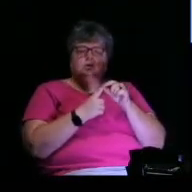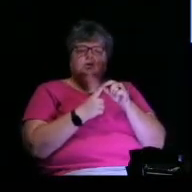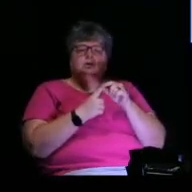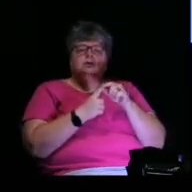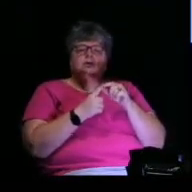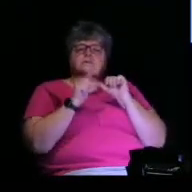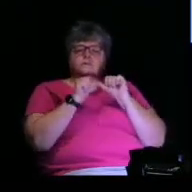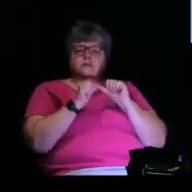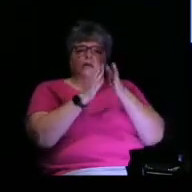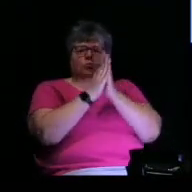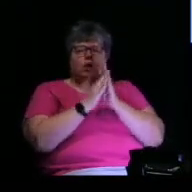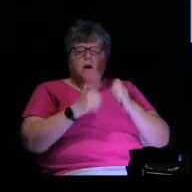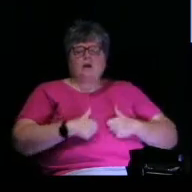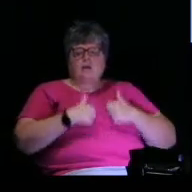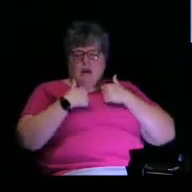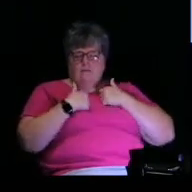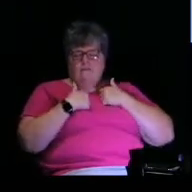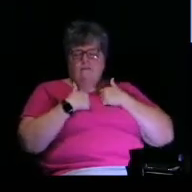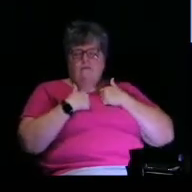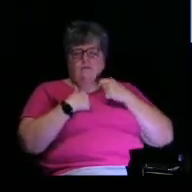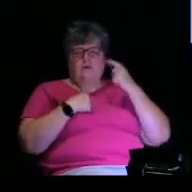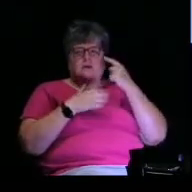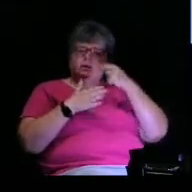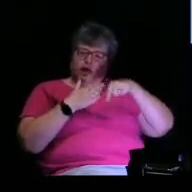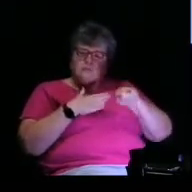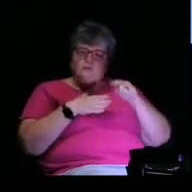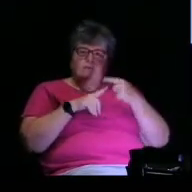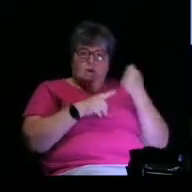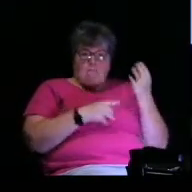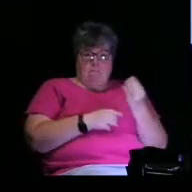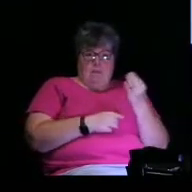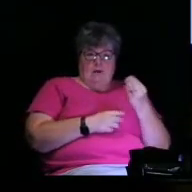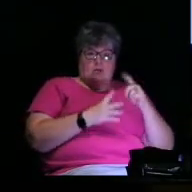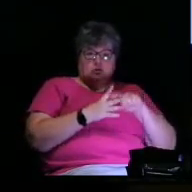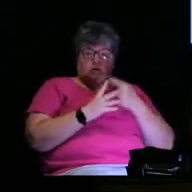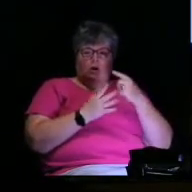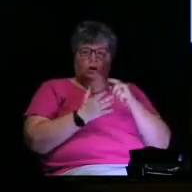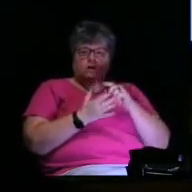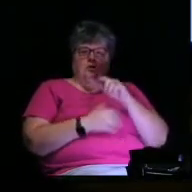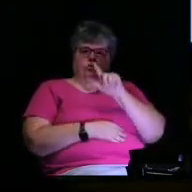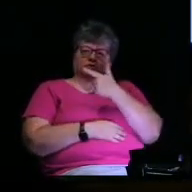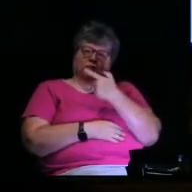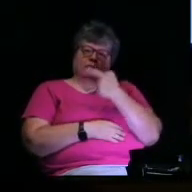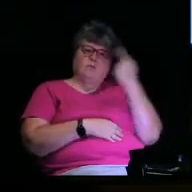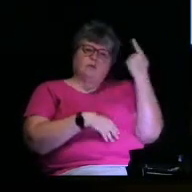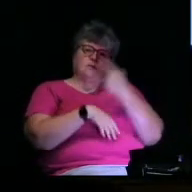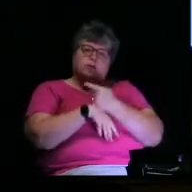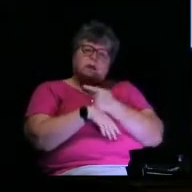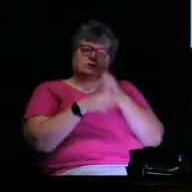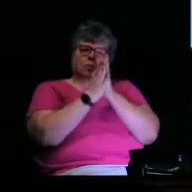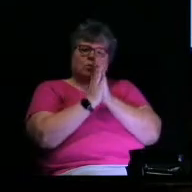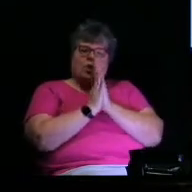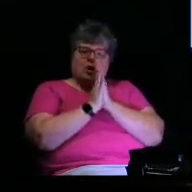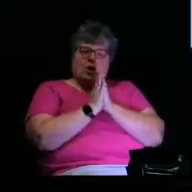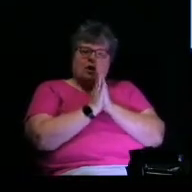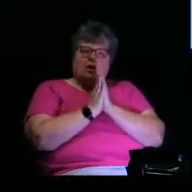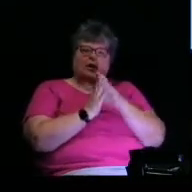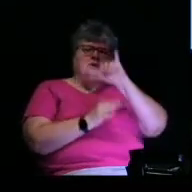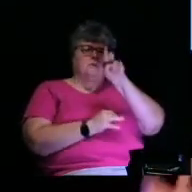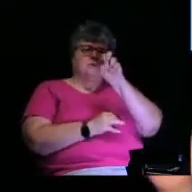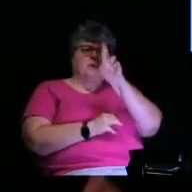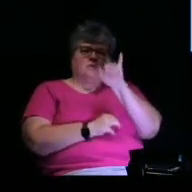worship. One of the things we're doing here, starting next week, a week from Monday, we're starting 21 days of prayer, all right? Twice a year. In January, we do 21